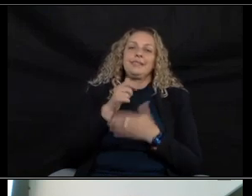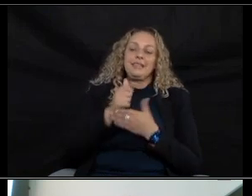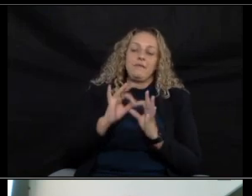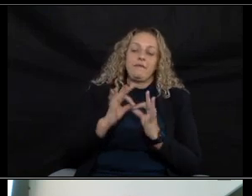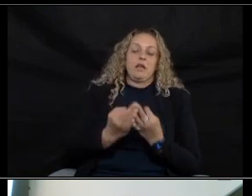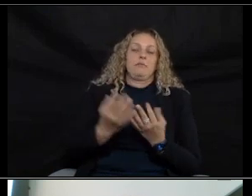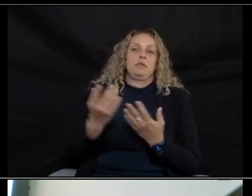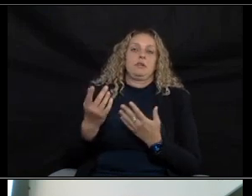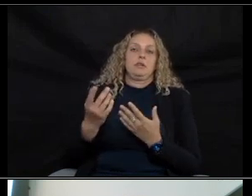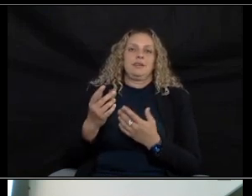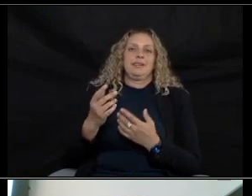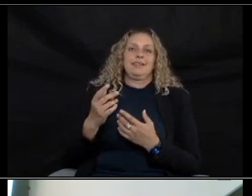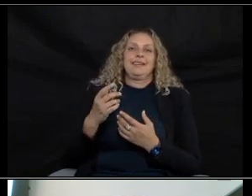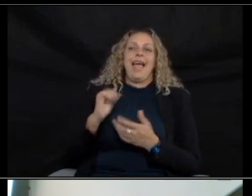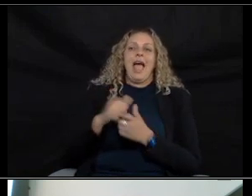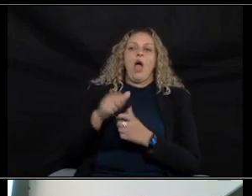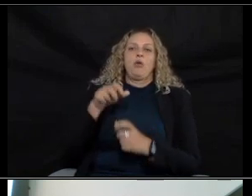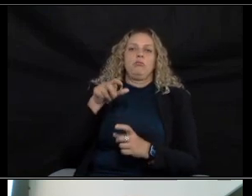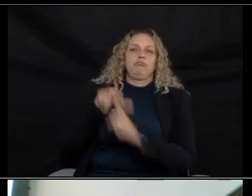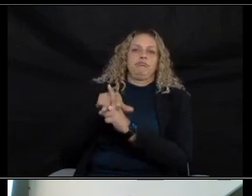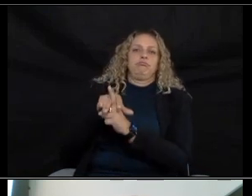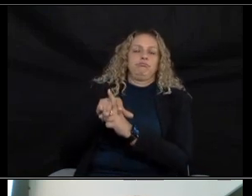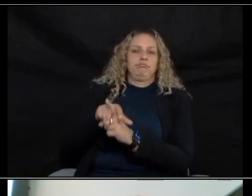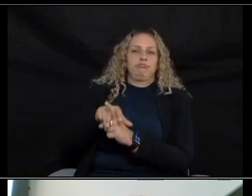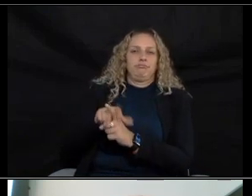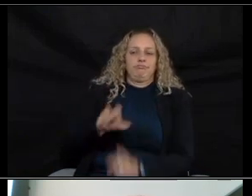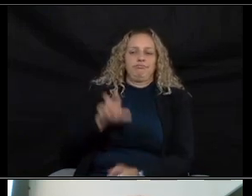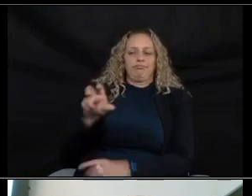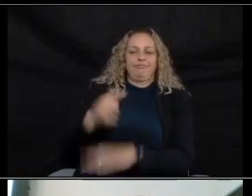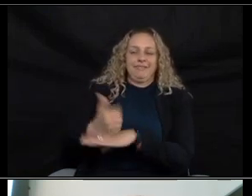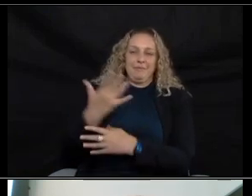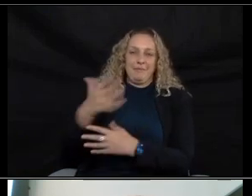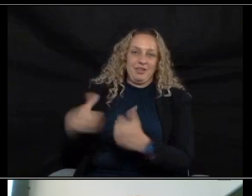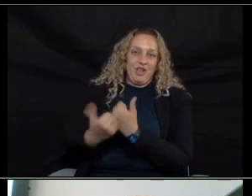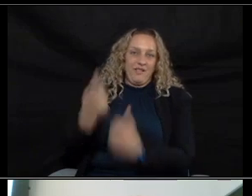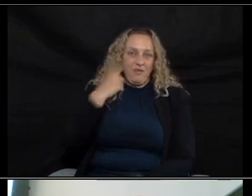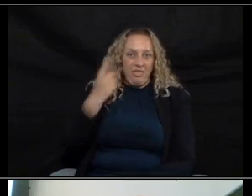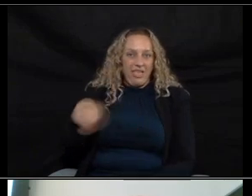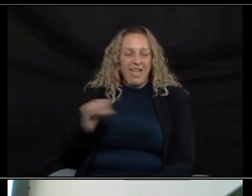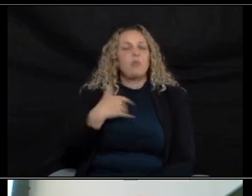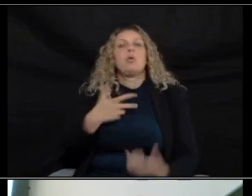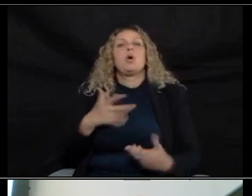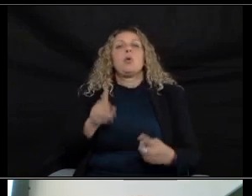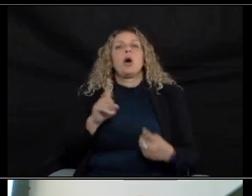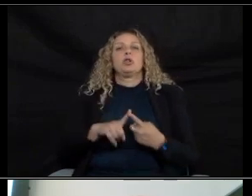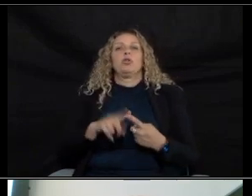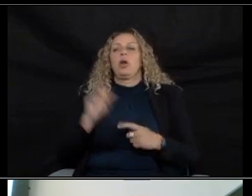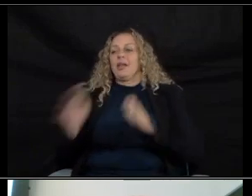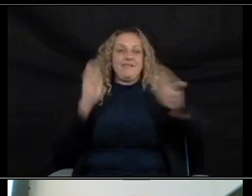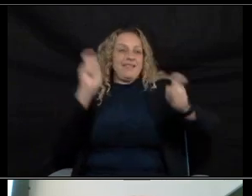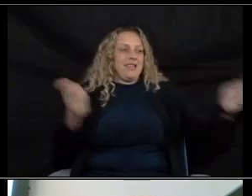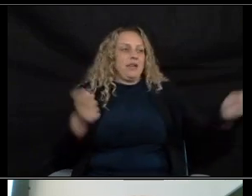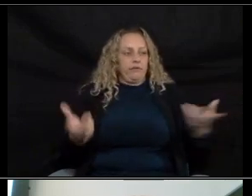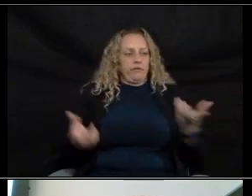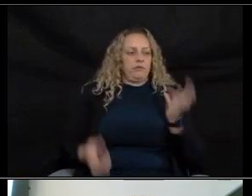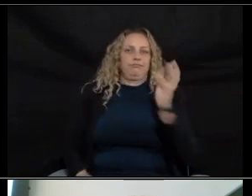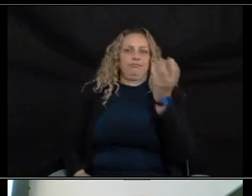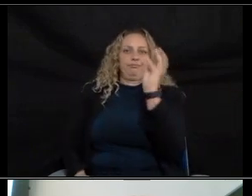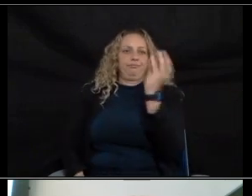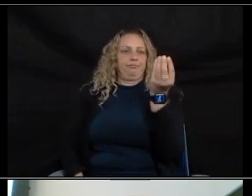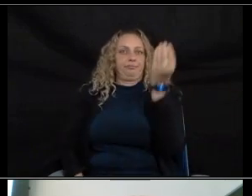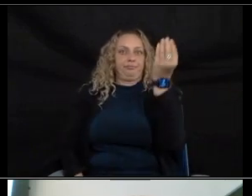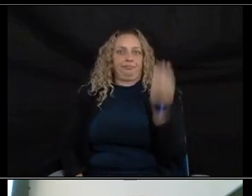families install it, because it could be challenging. And we just don't want to drop it by their house, tell them